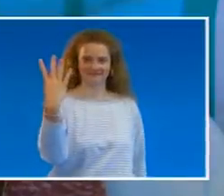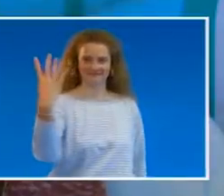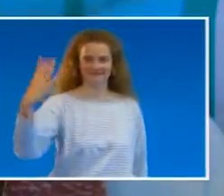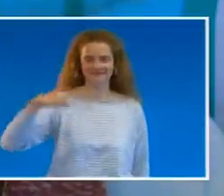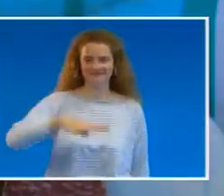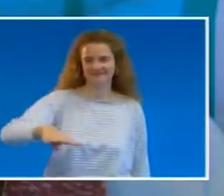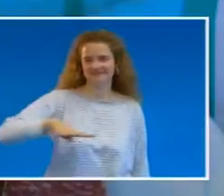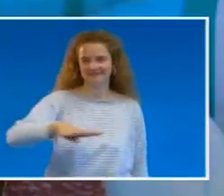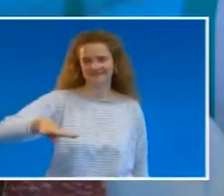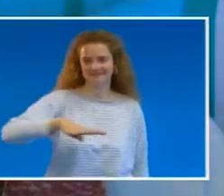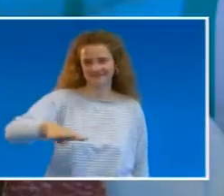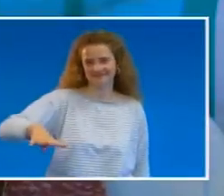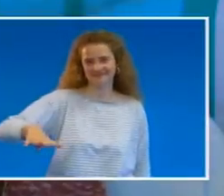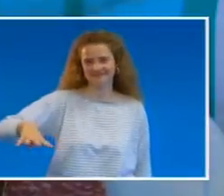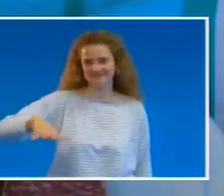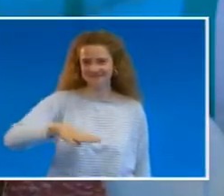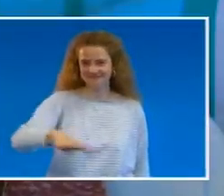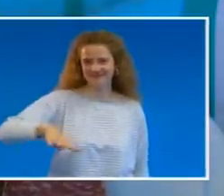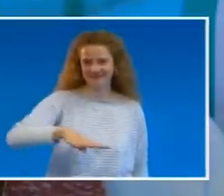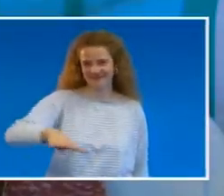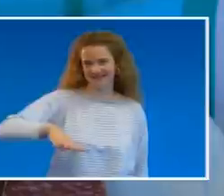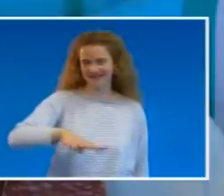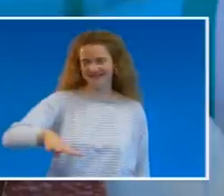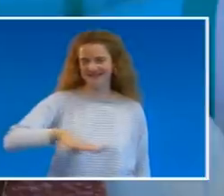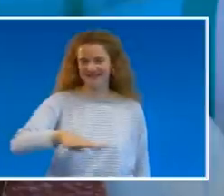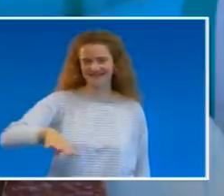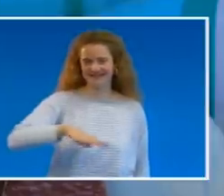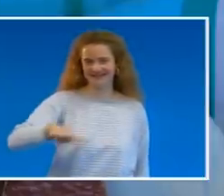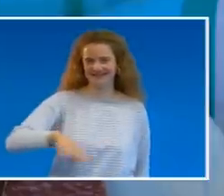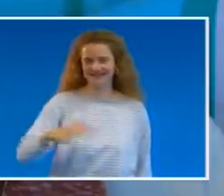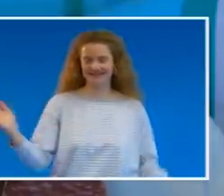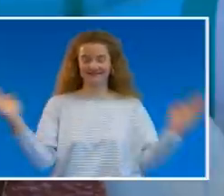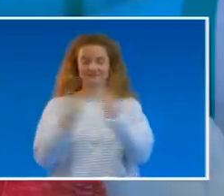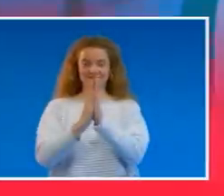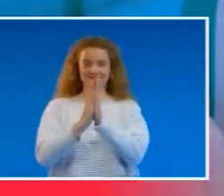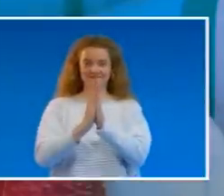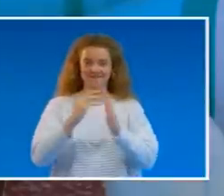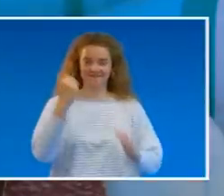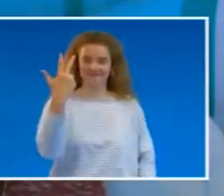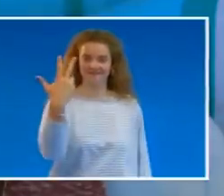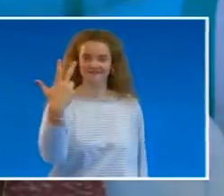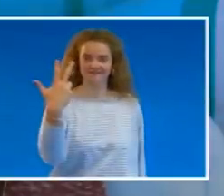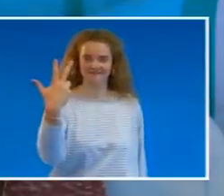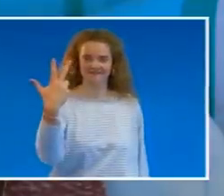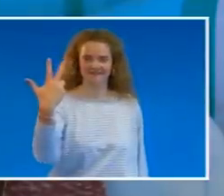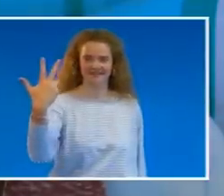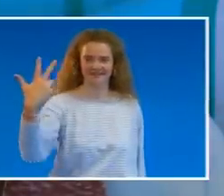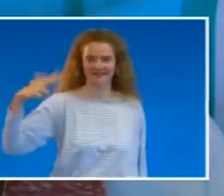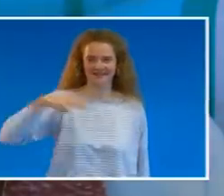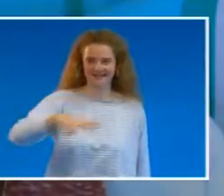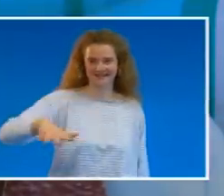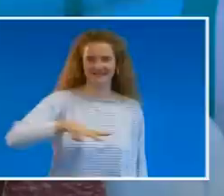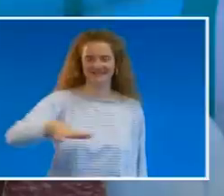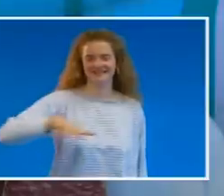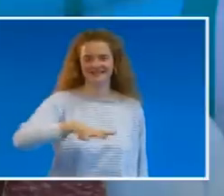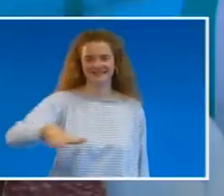fat sausages frying in a pan, all of a sudden one went bang. Three fat